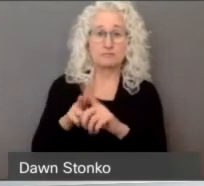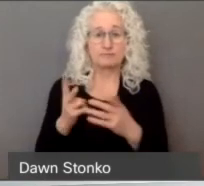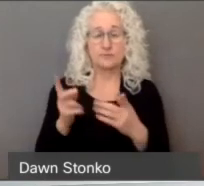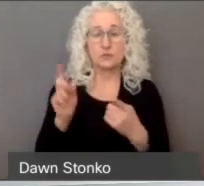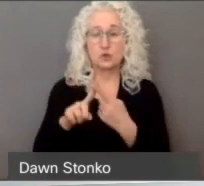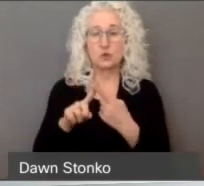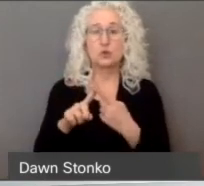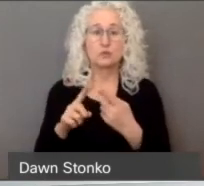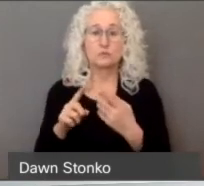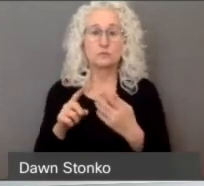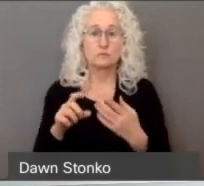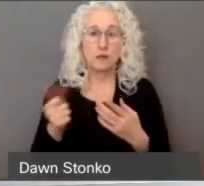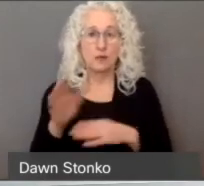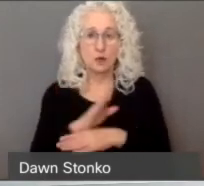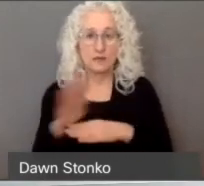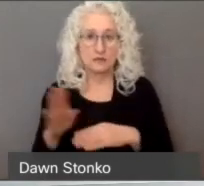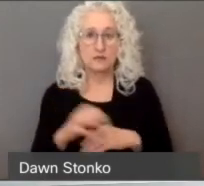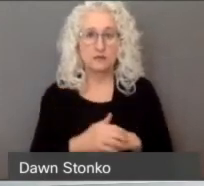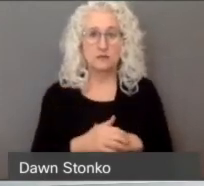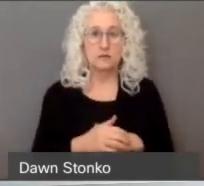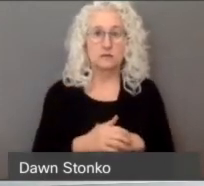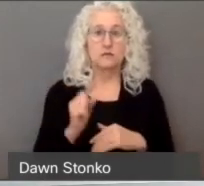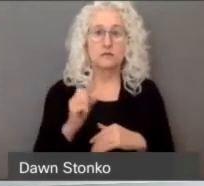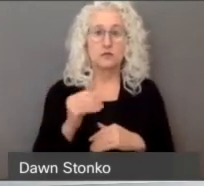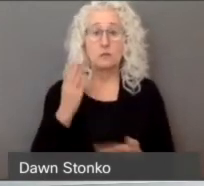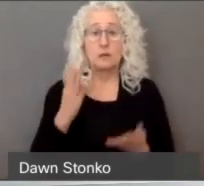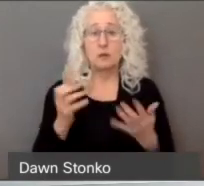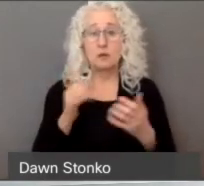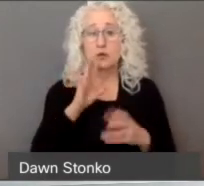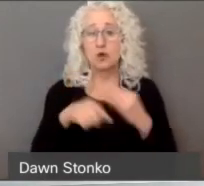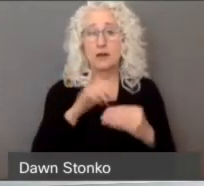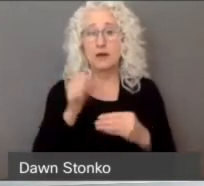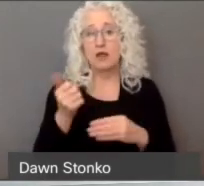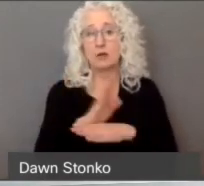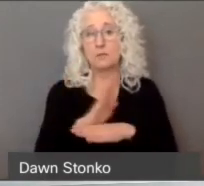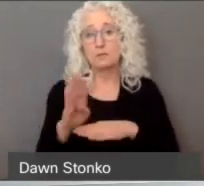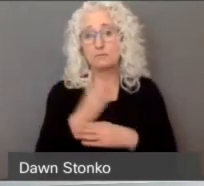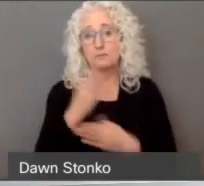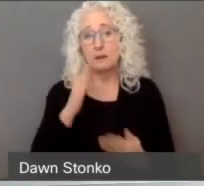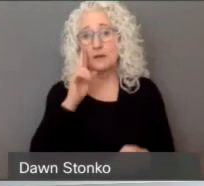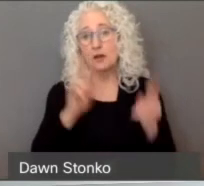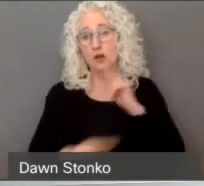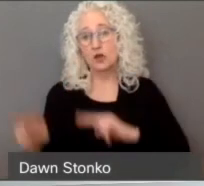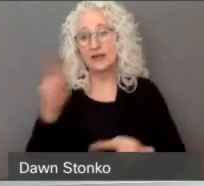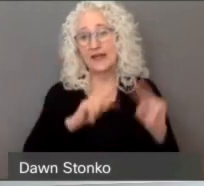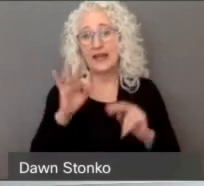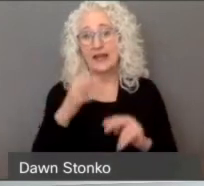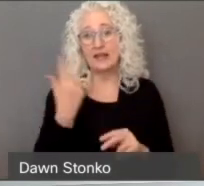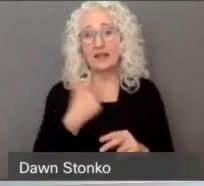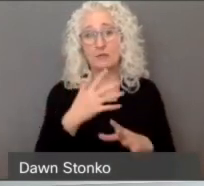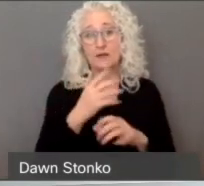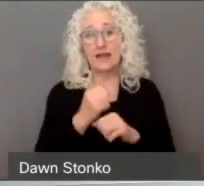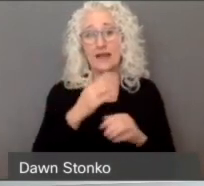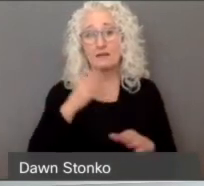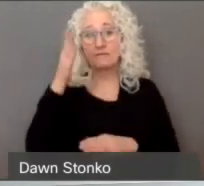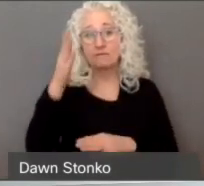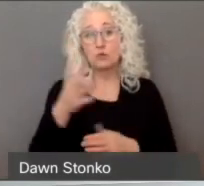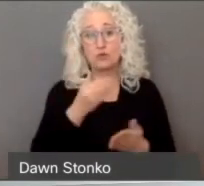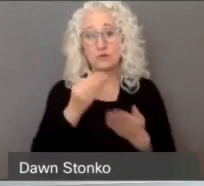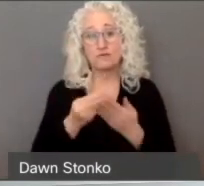know, Larry wanted to just talk about maybe what other industries you might be looking at if we get future funding.